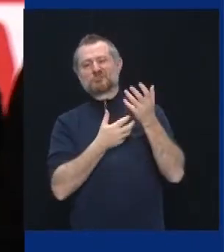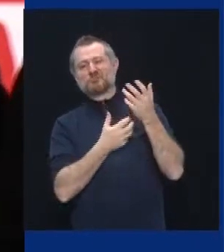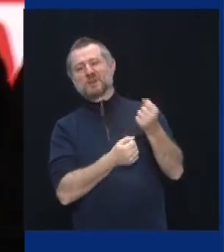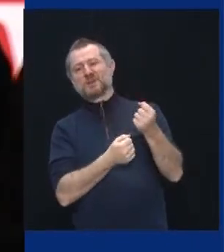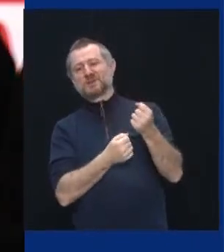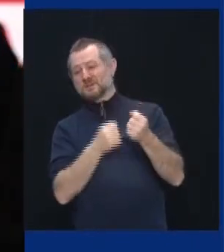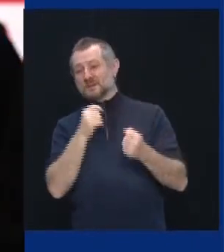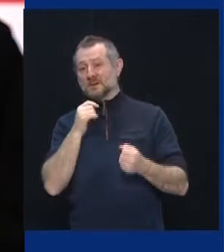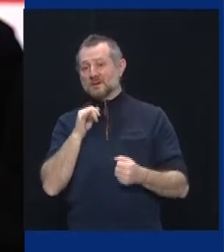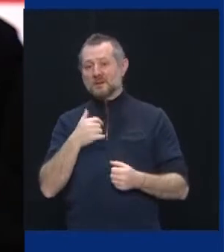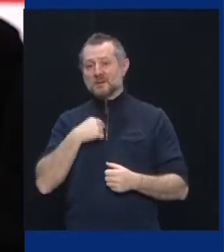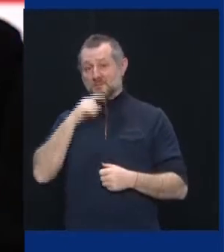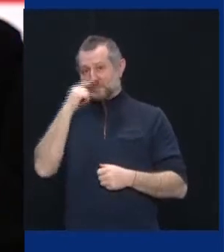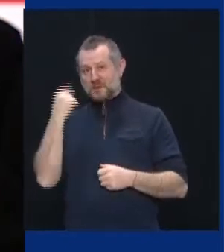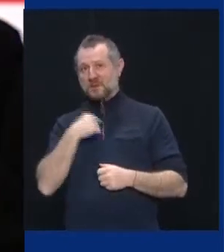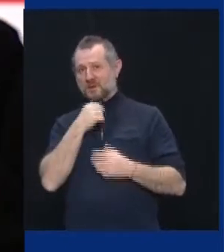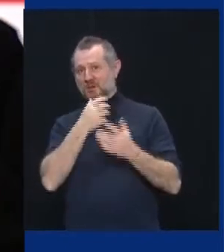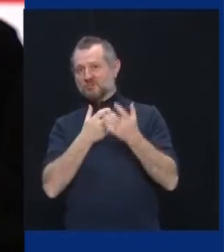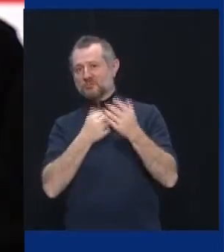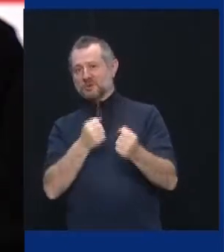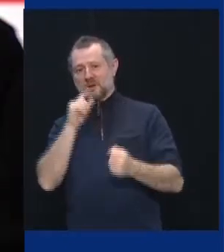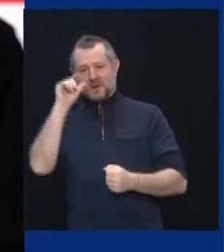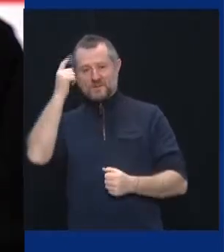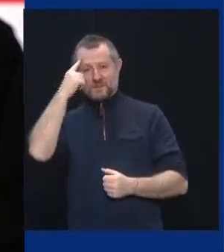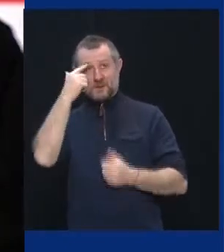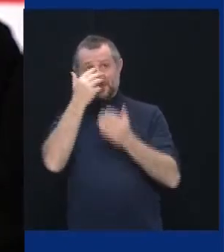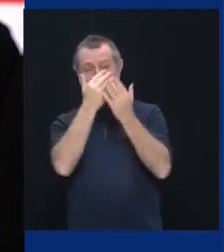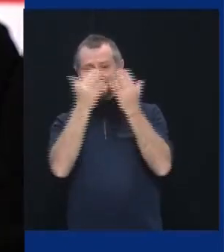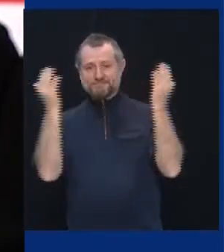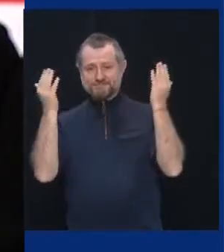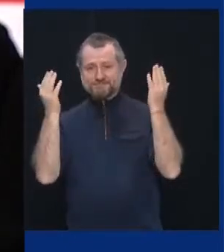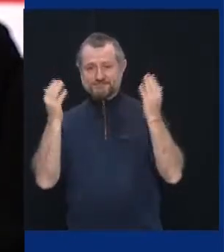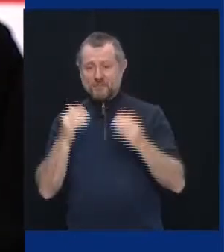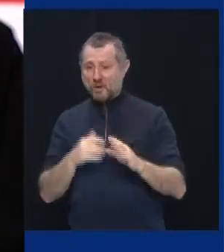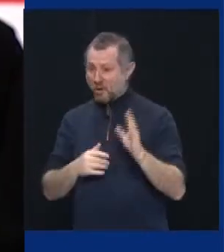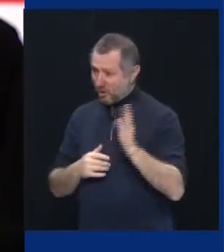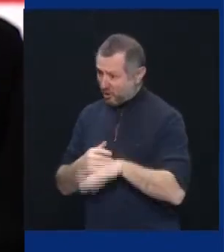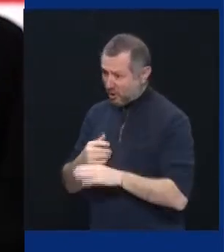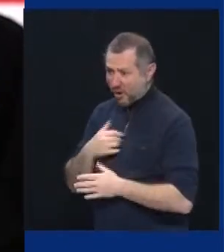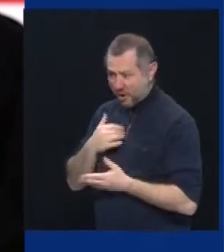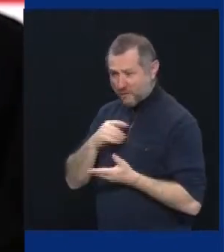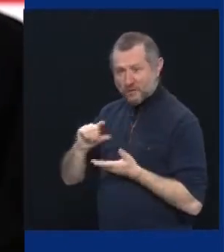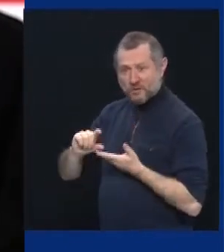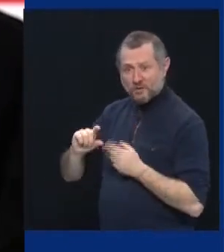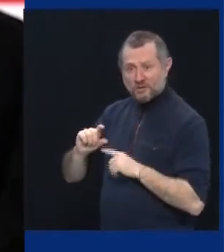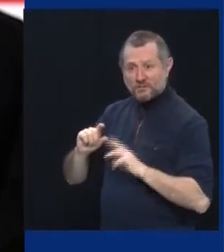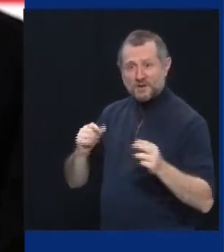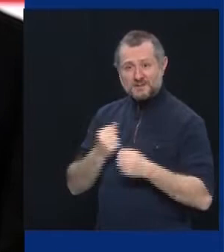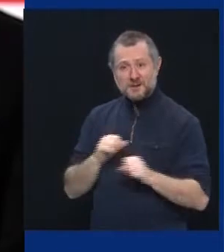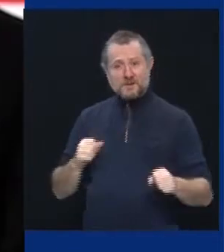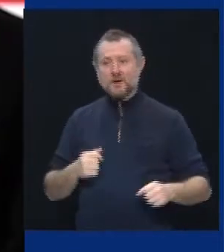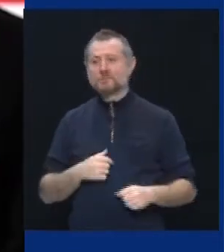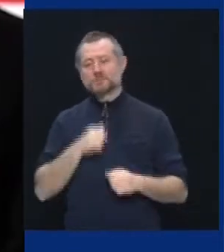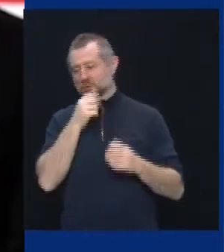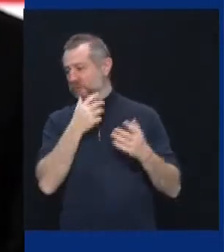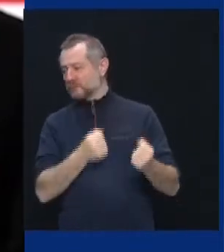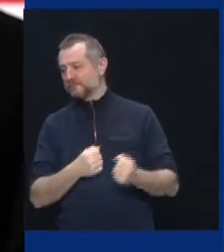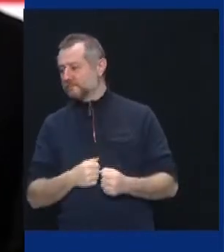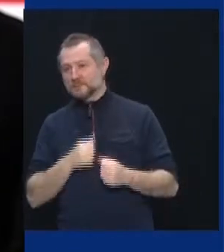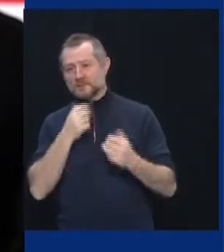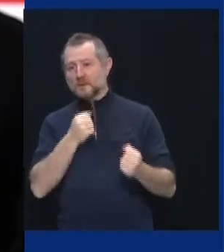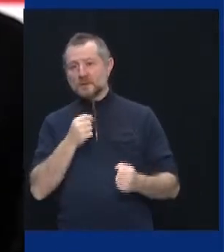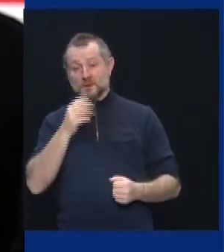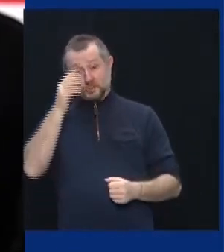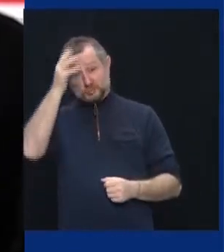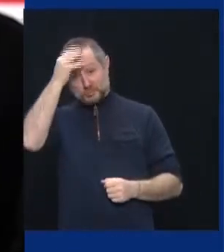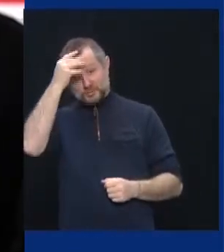trust government when it says, don't worry, it's safe. They're saying, I don't trust the Trump administration when they said